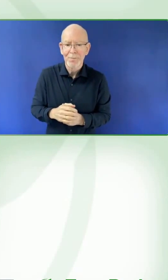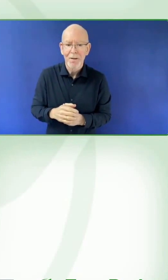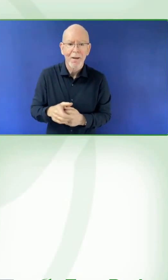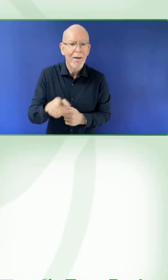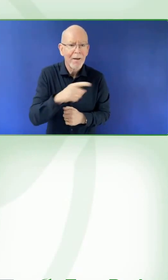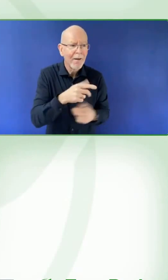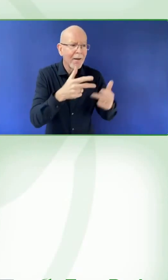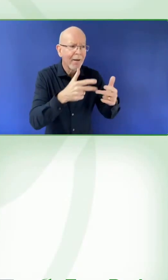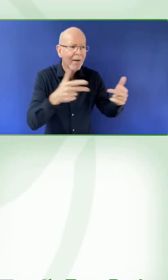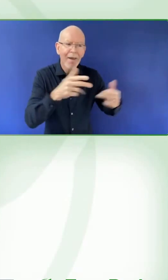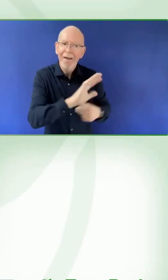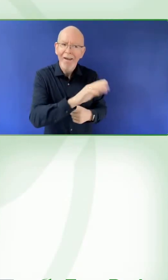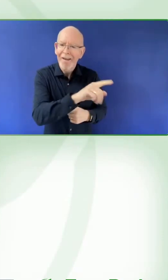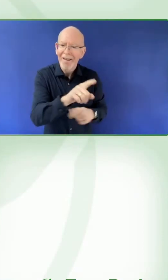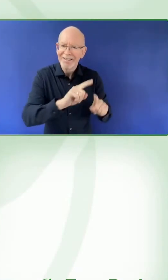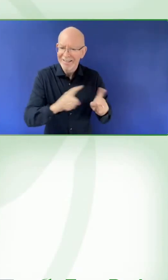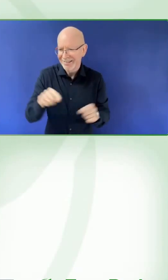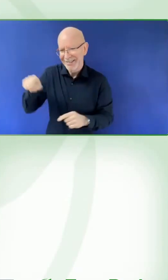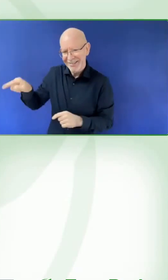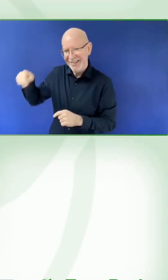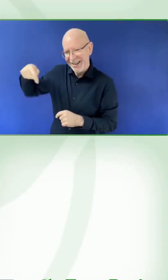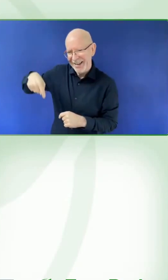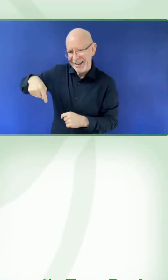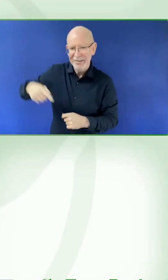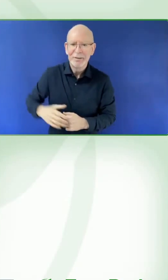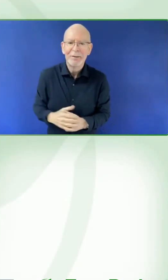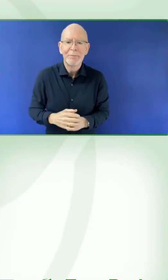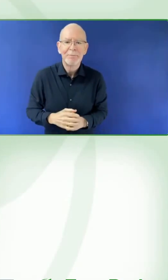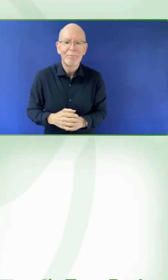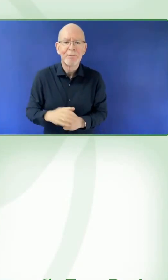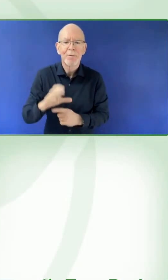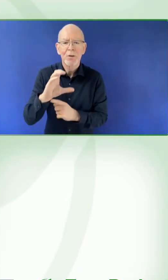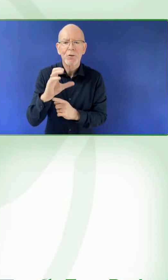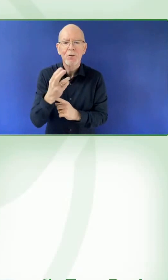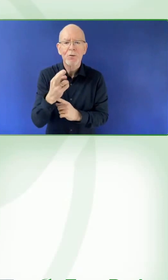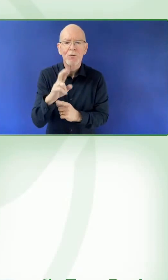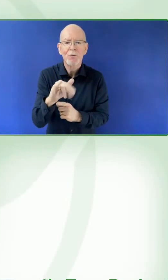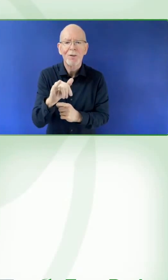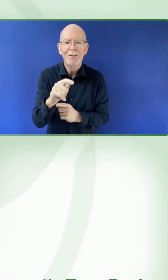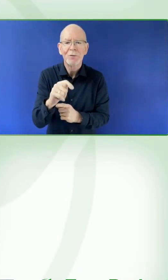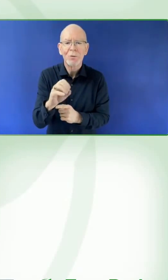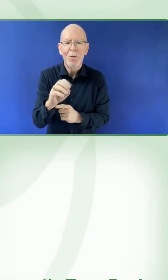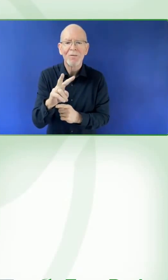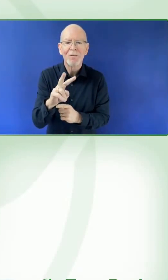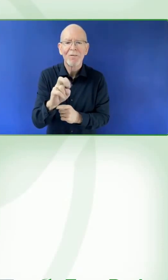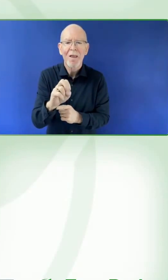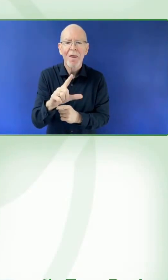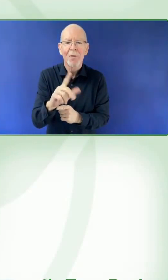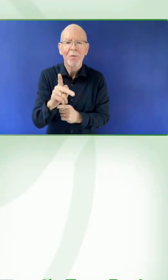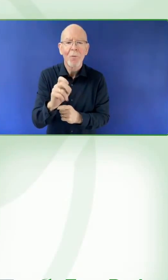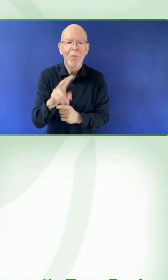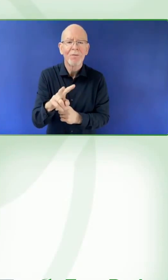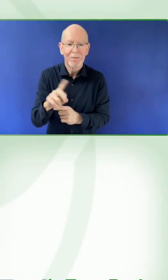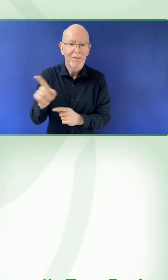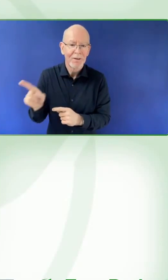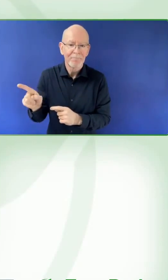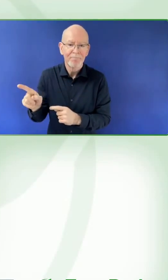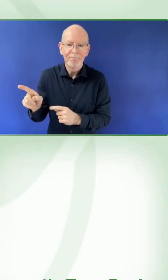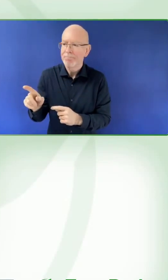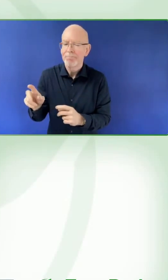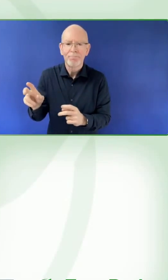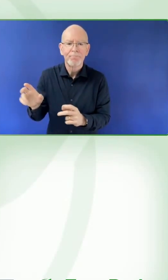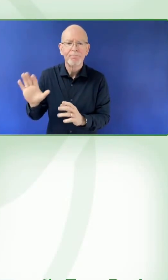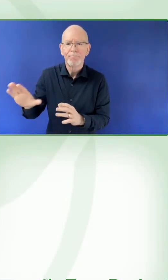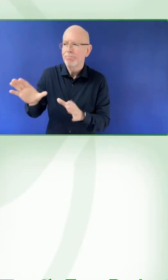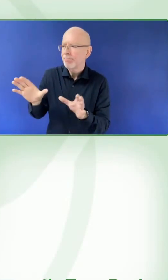with us on the topic as well. Thank you very much. aging white